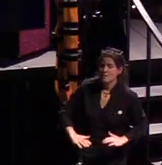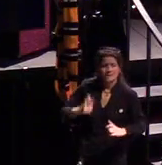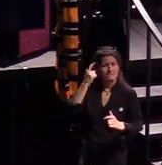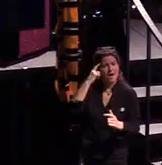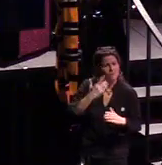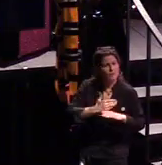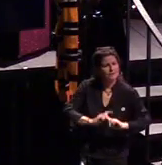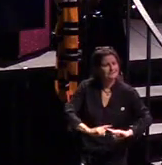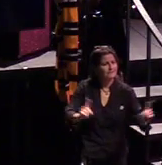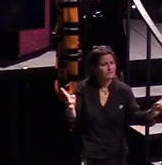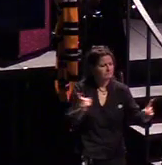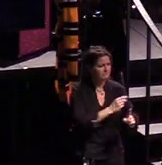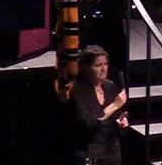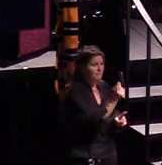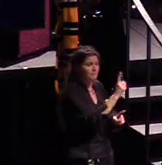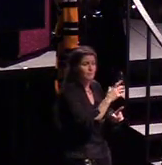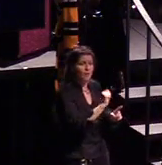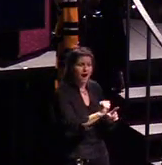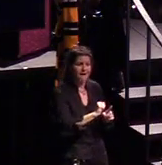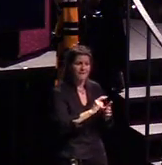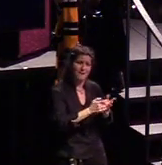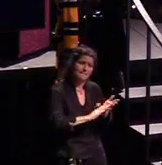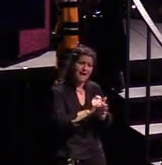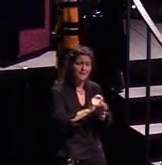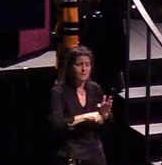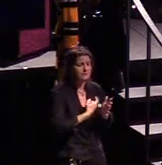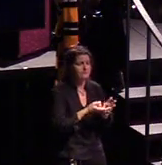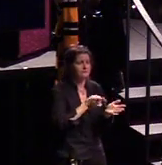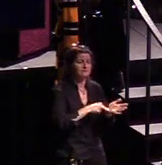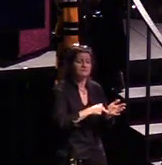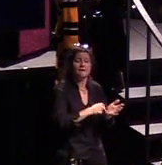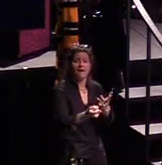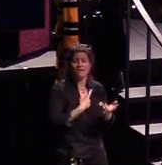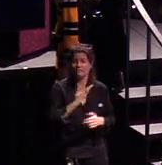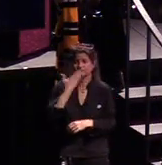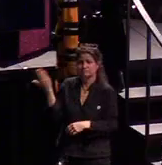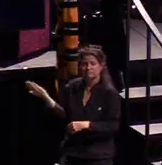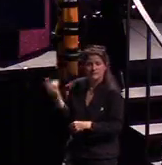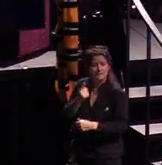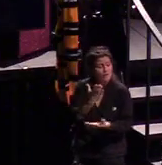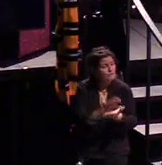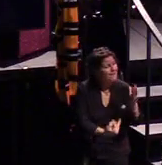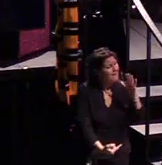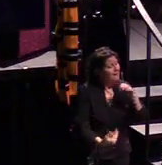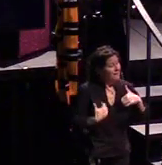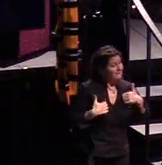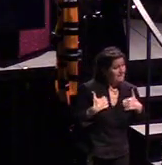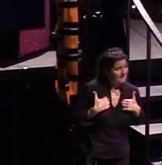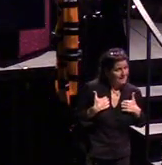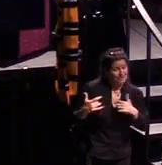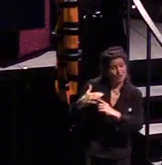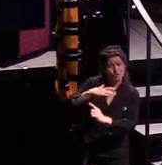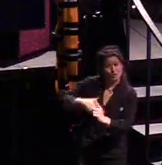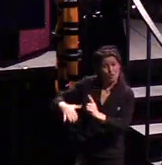impairments and others not biscuit the exciting thing about the social model is that by considering